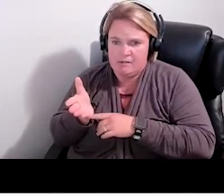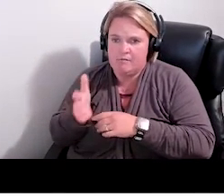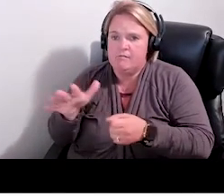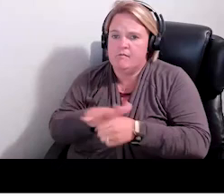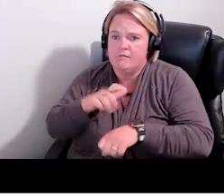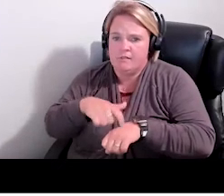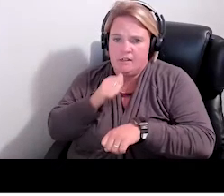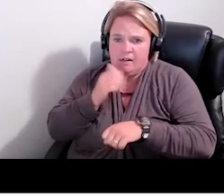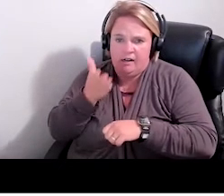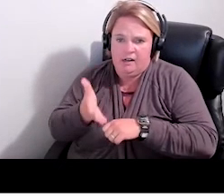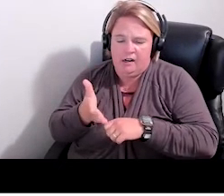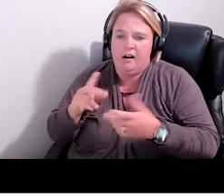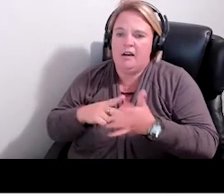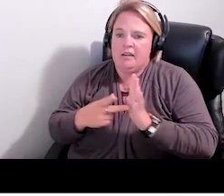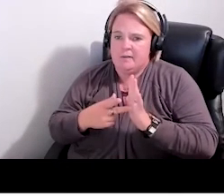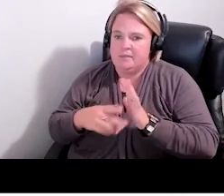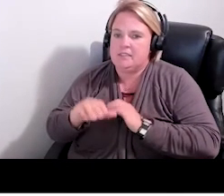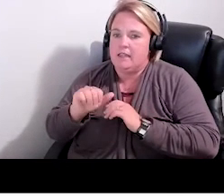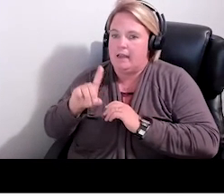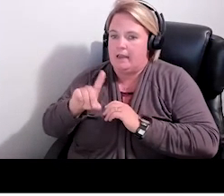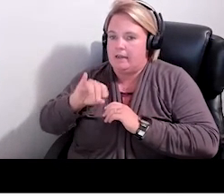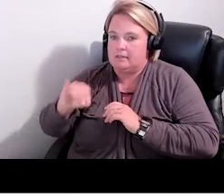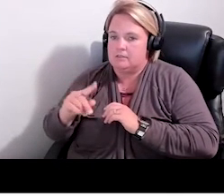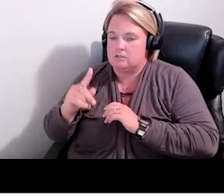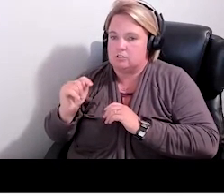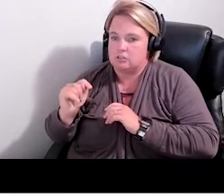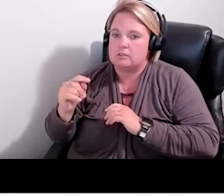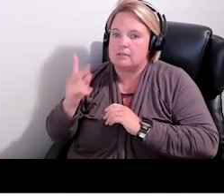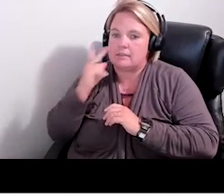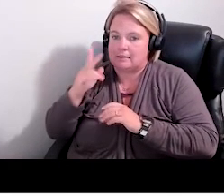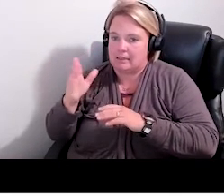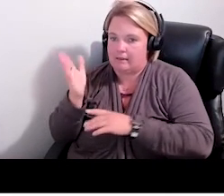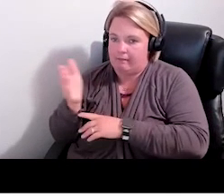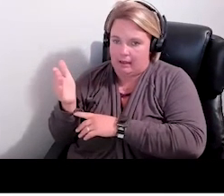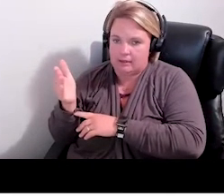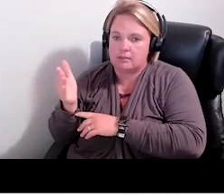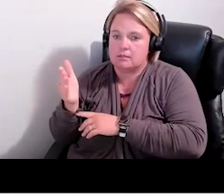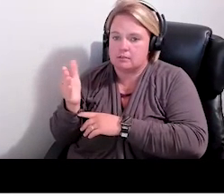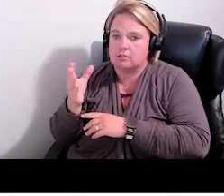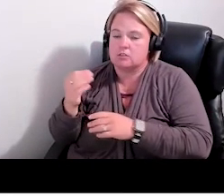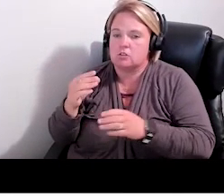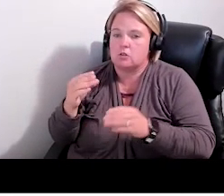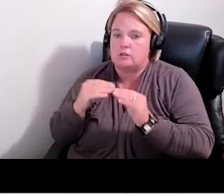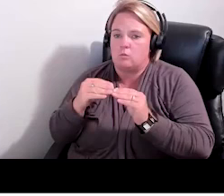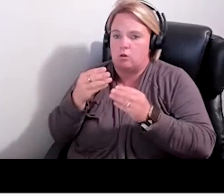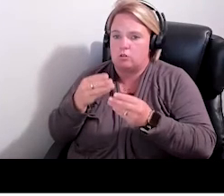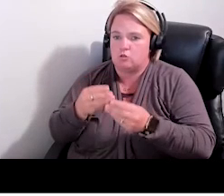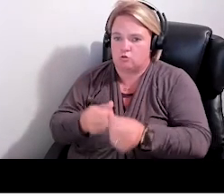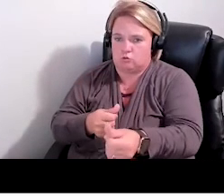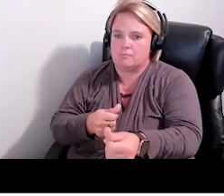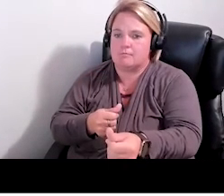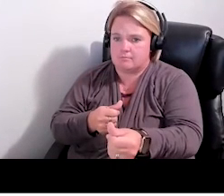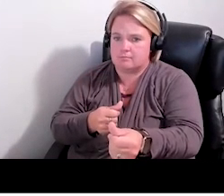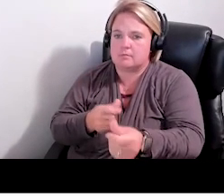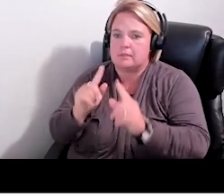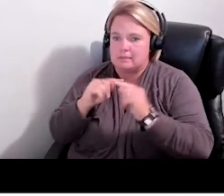is not there, at least that adjunct has access to those flags and they can be addressing it when we can't. So just be more of a streamlined team effort.